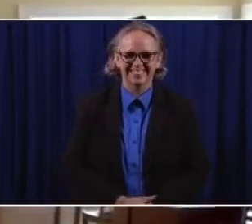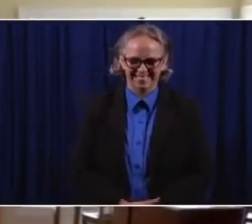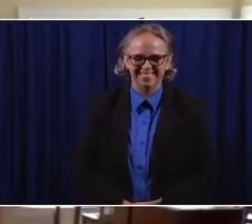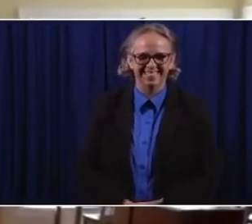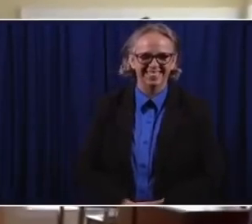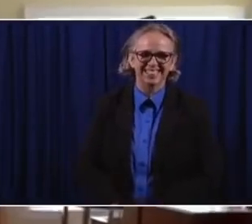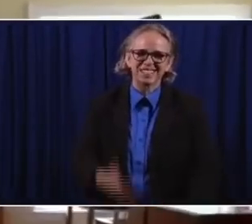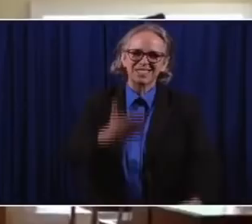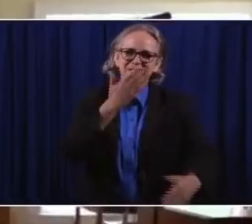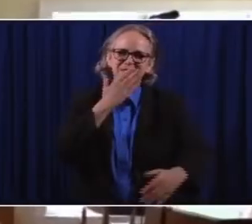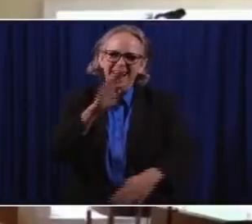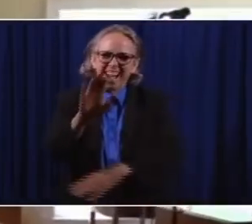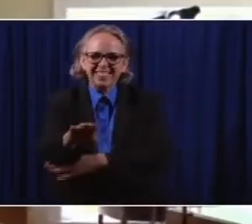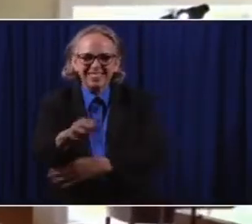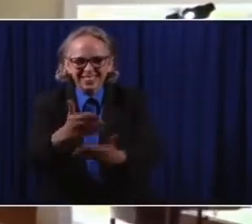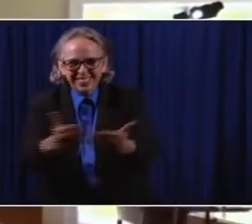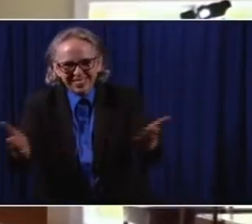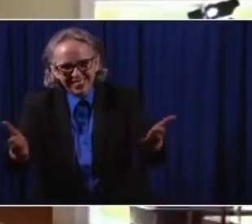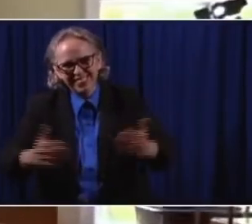Afternoon, everyone.